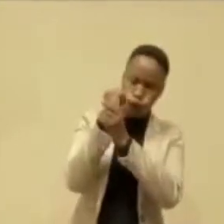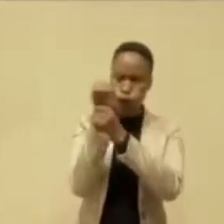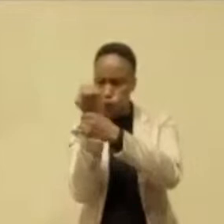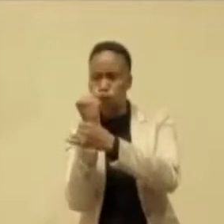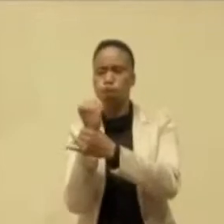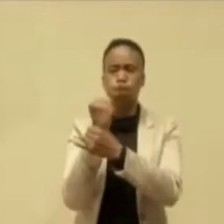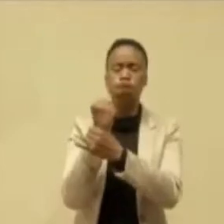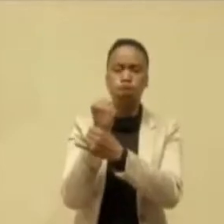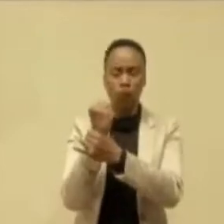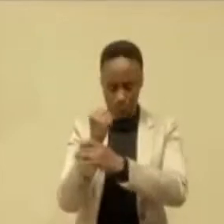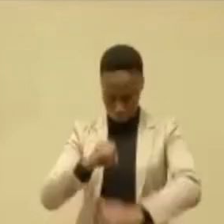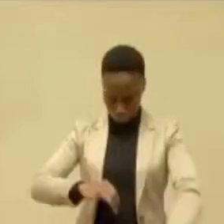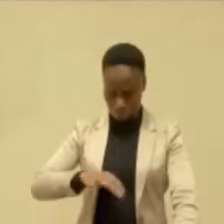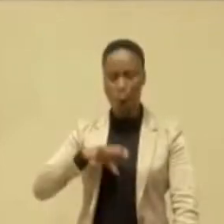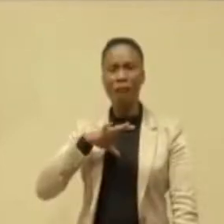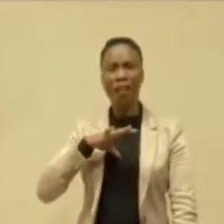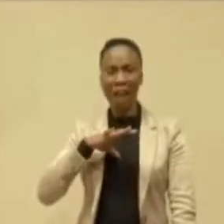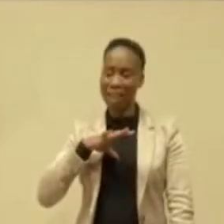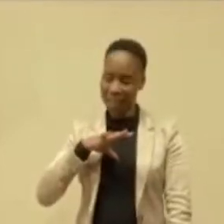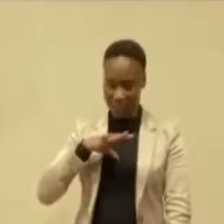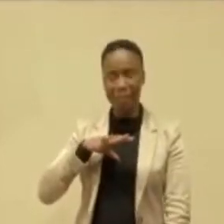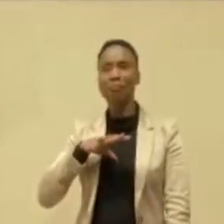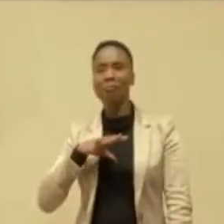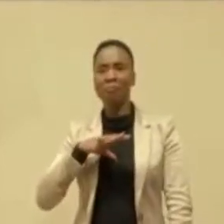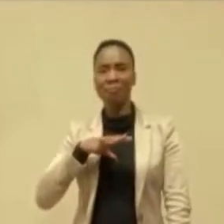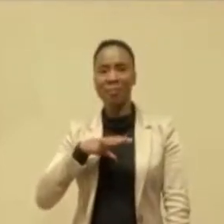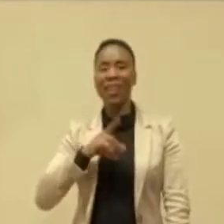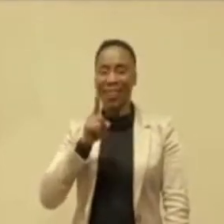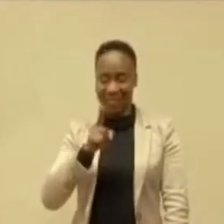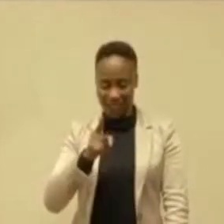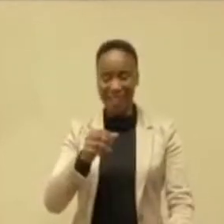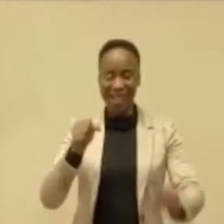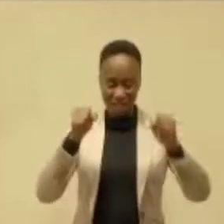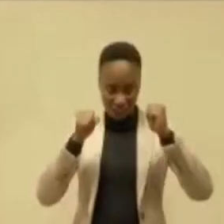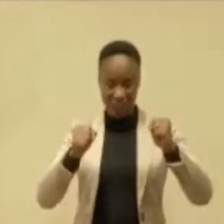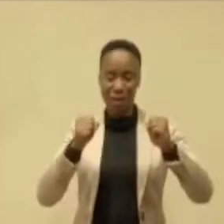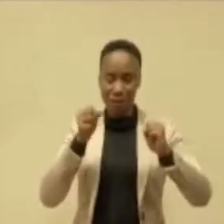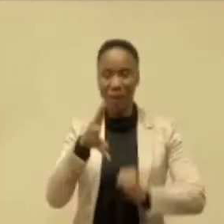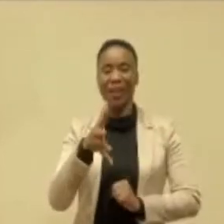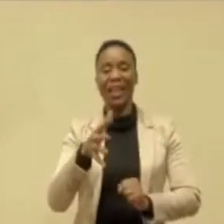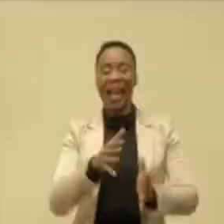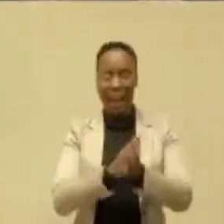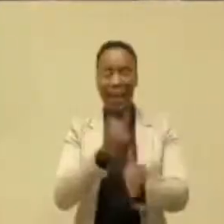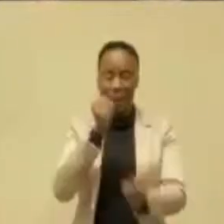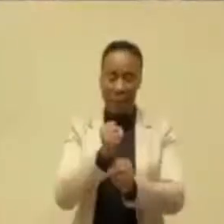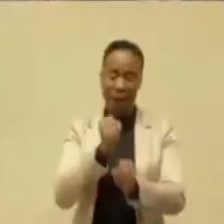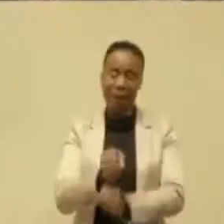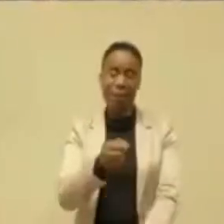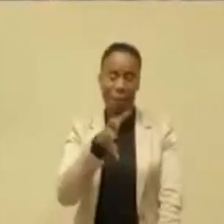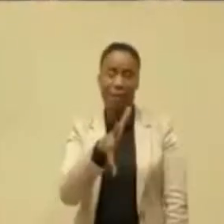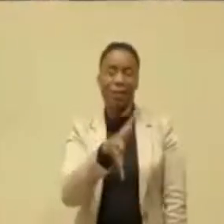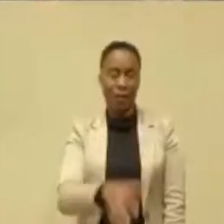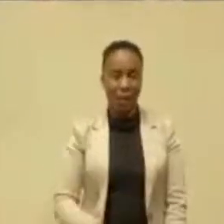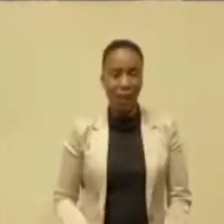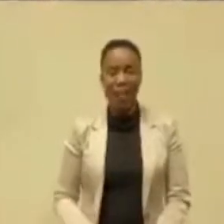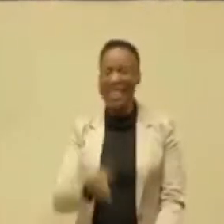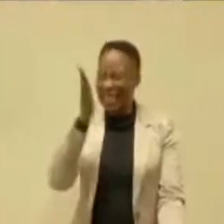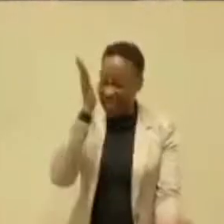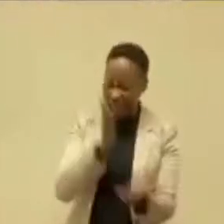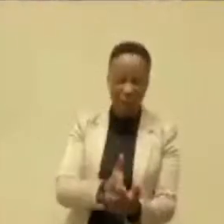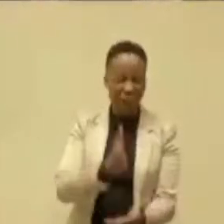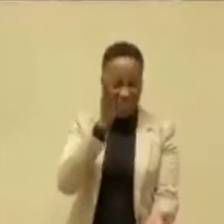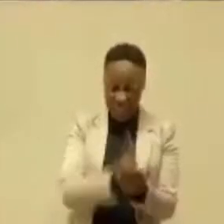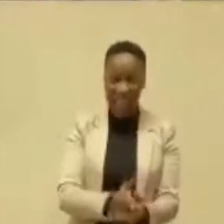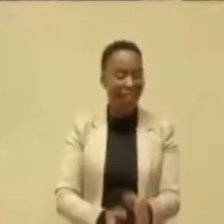just gain your confidence that will strengthen you and you will make it you will definitely